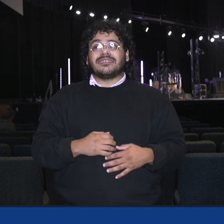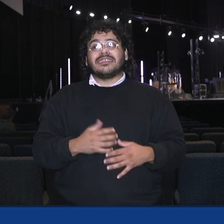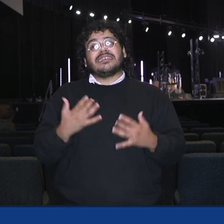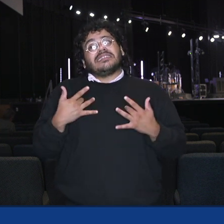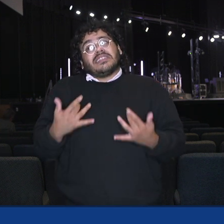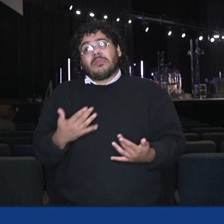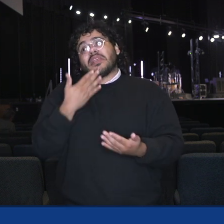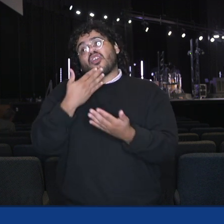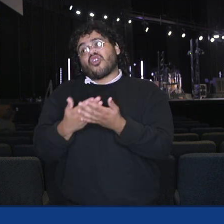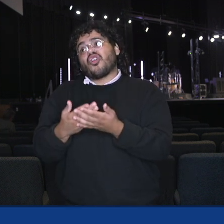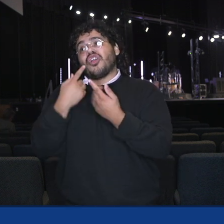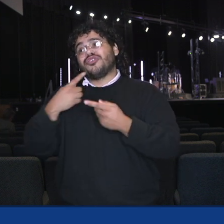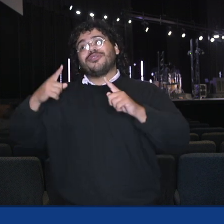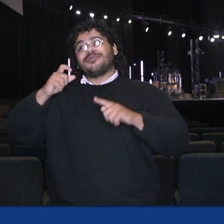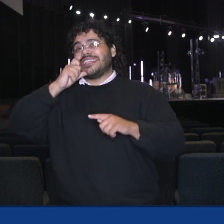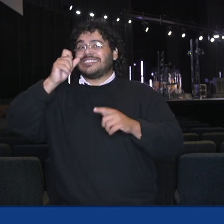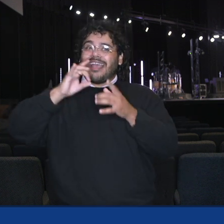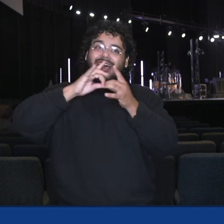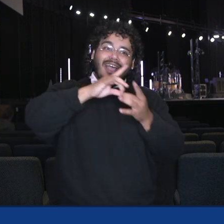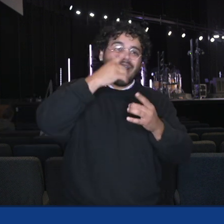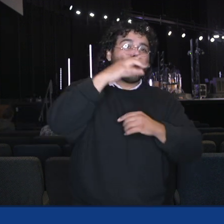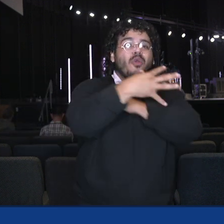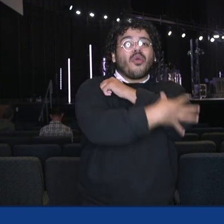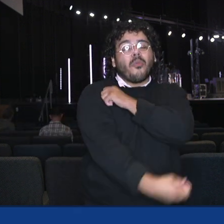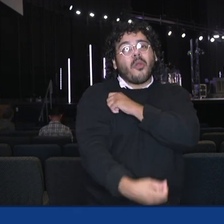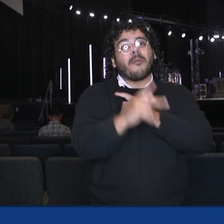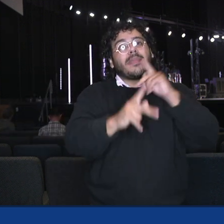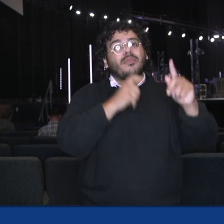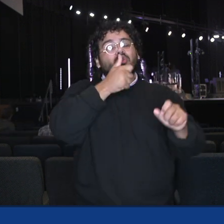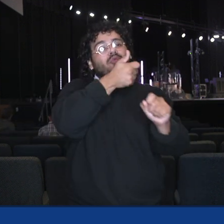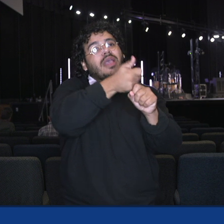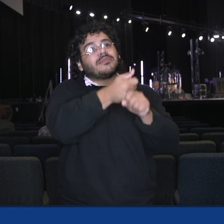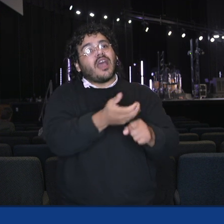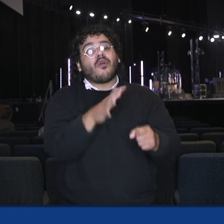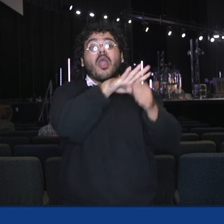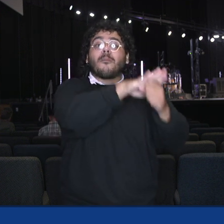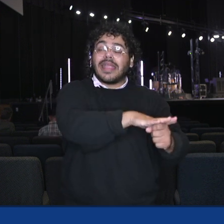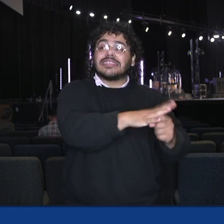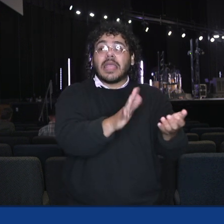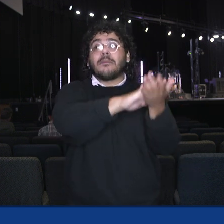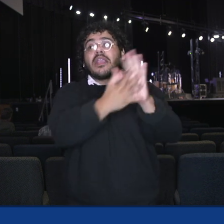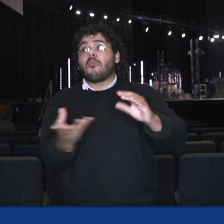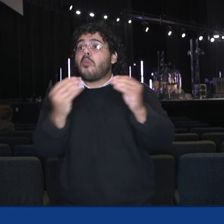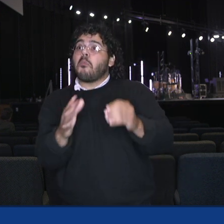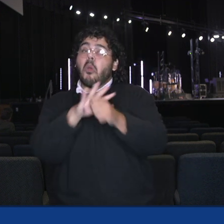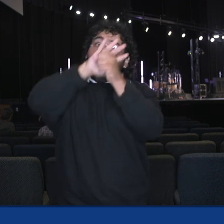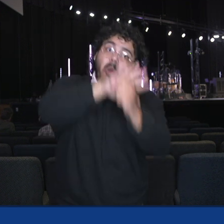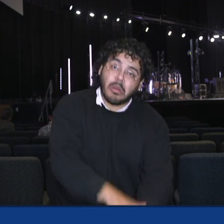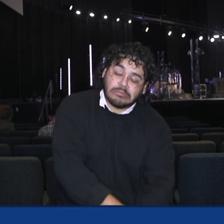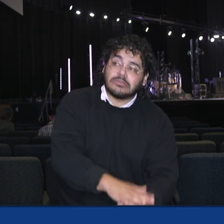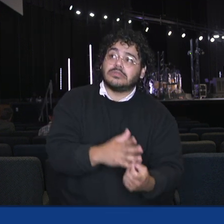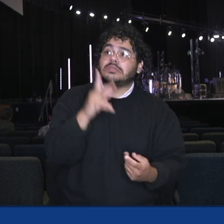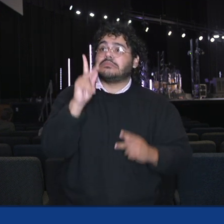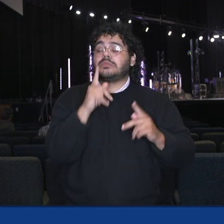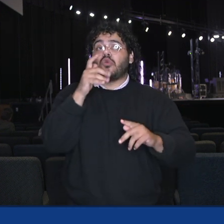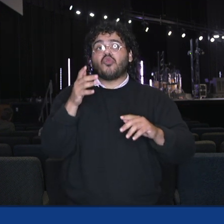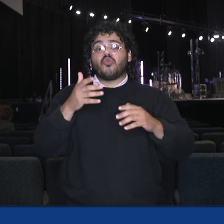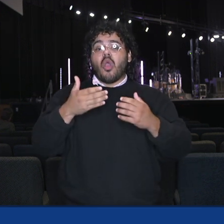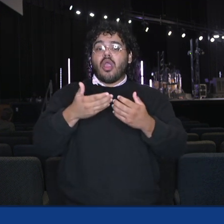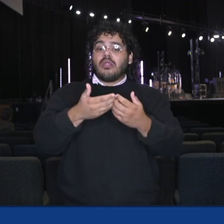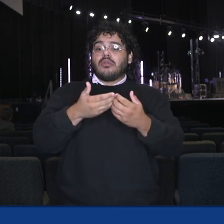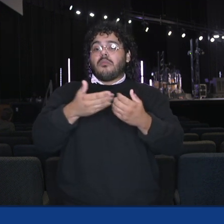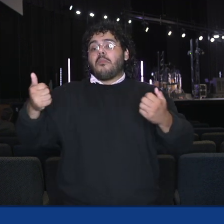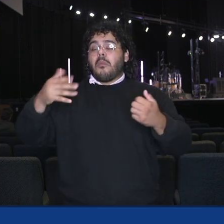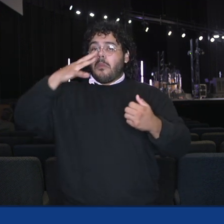the poor. The oppressed usually get more oppressed. The marginalized usually get more marginalized. You know who